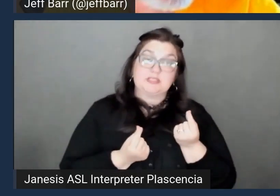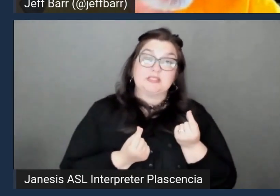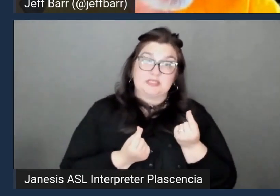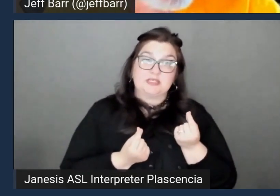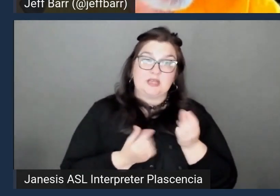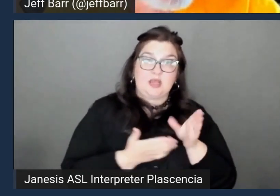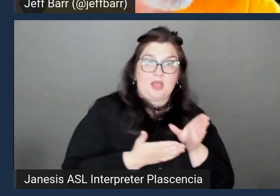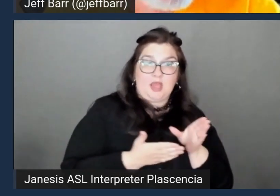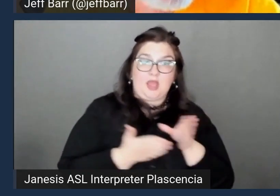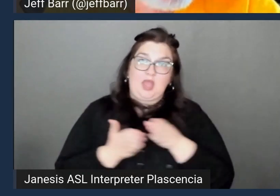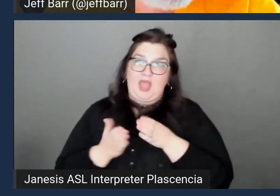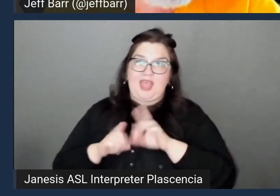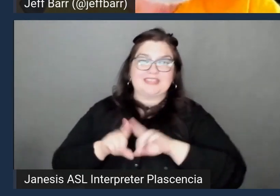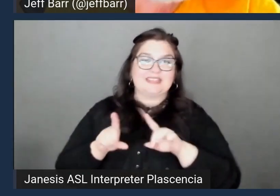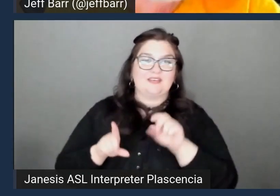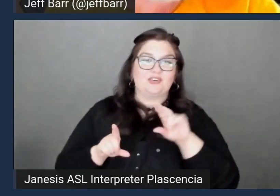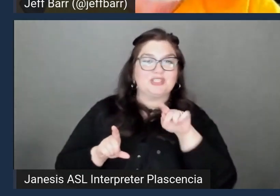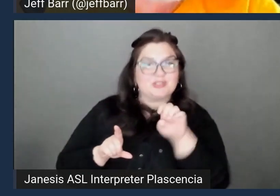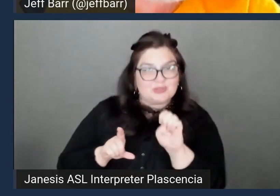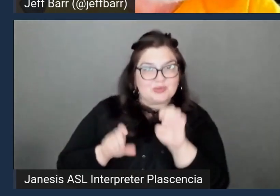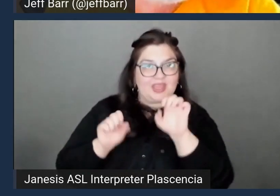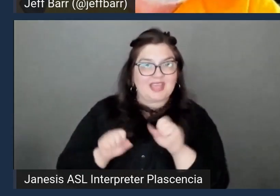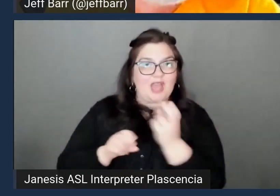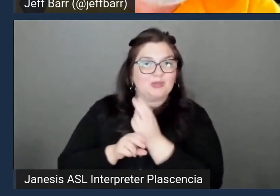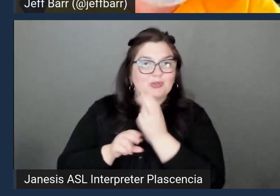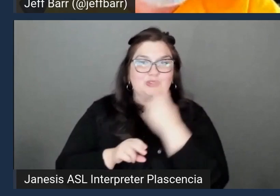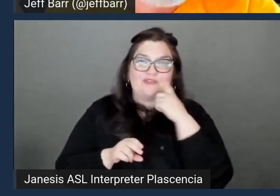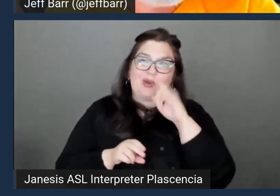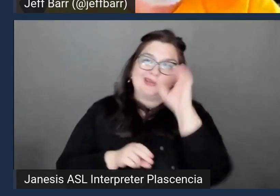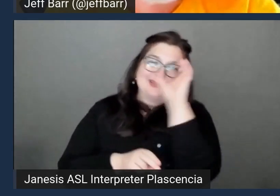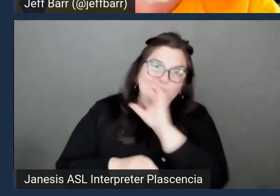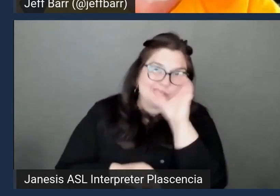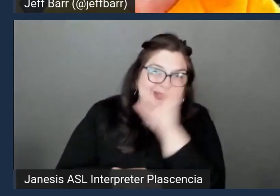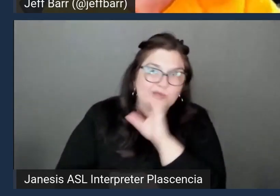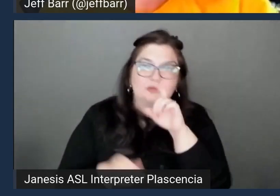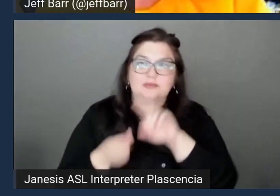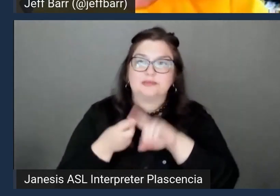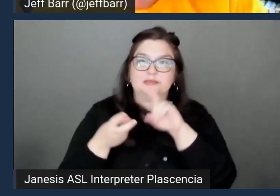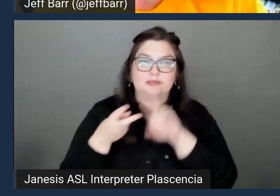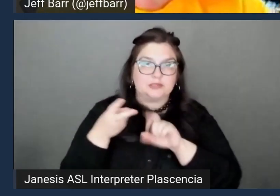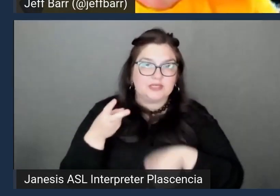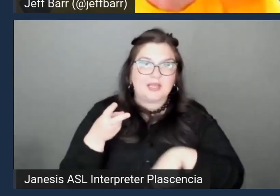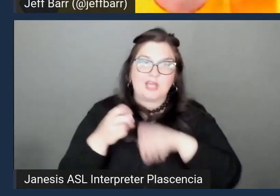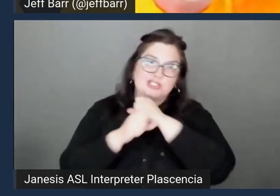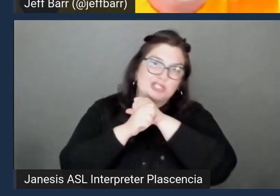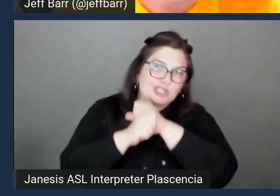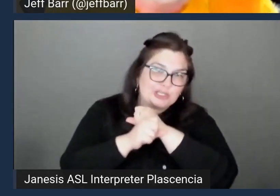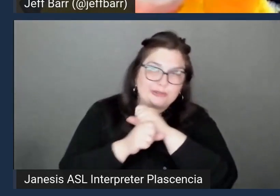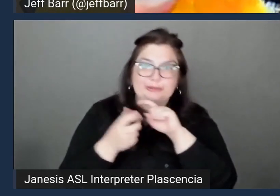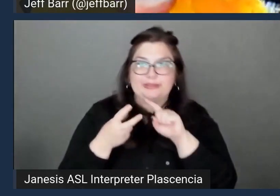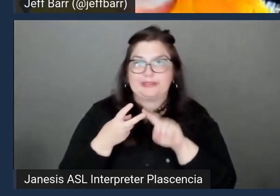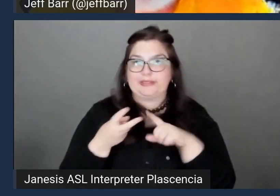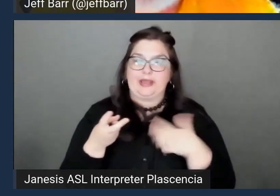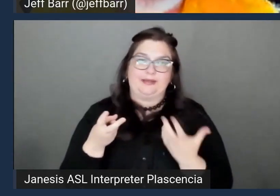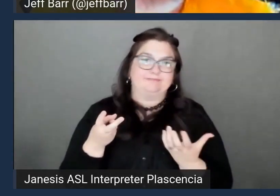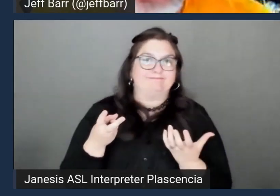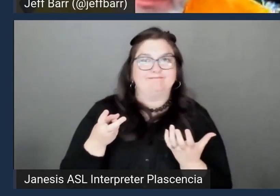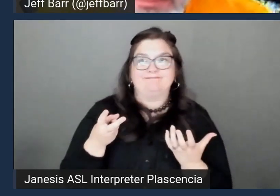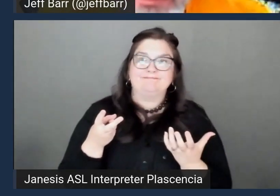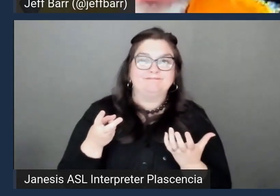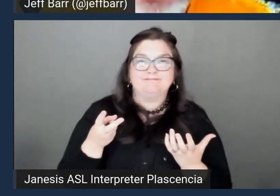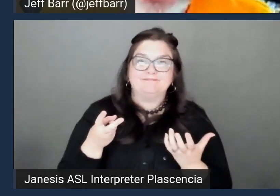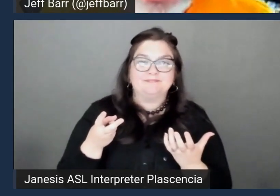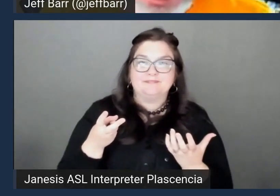with a different suite that you could use for doing search, for doing security, for